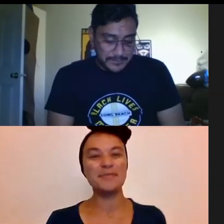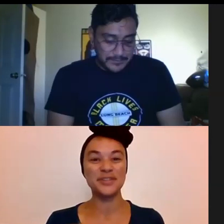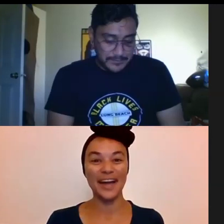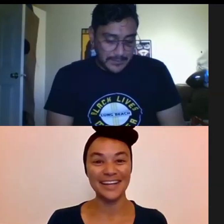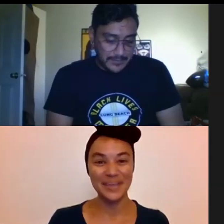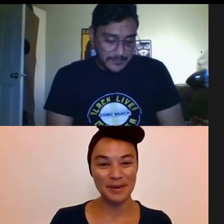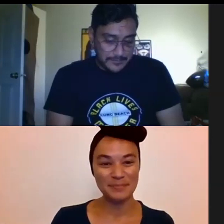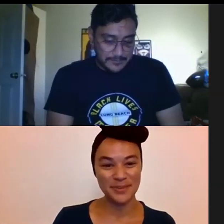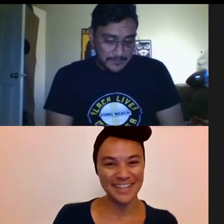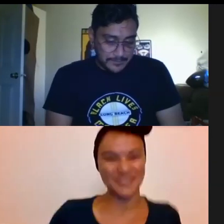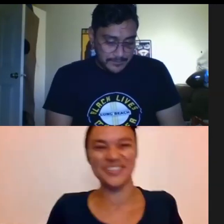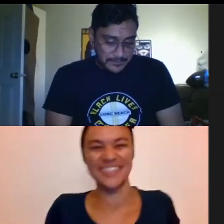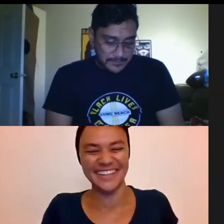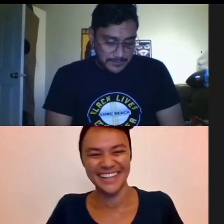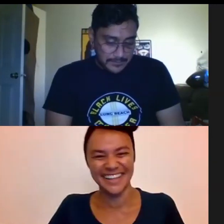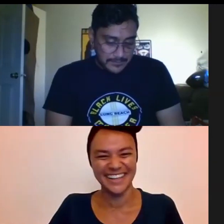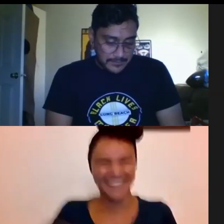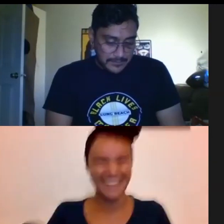Always. I'm trying to keep it brief.